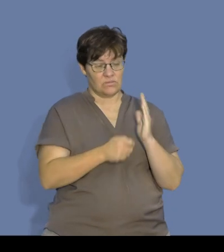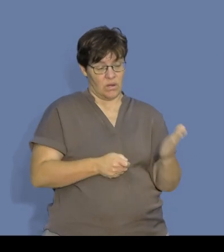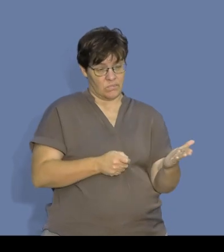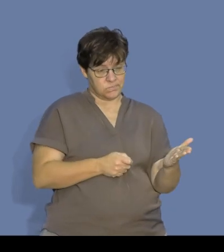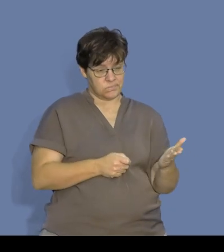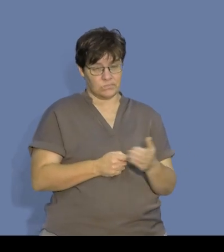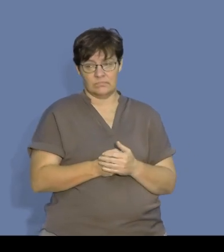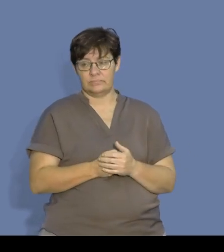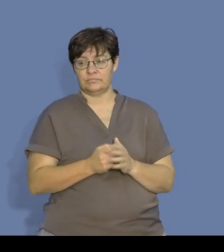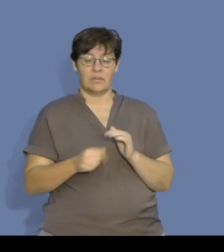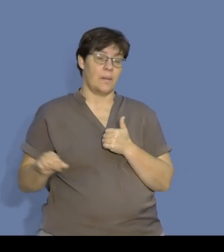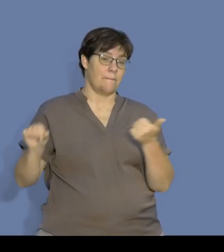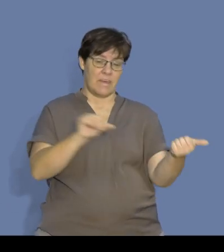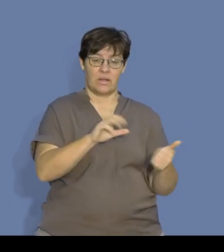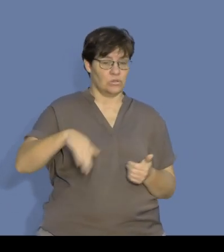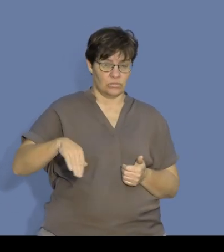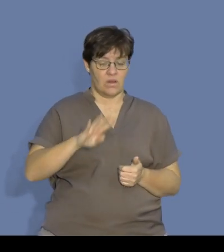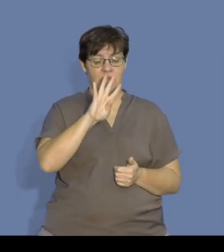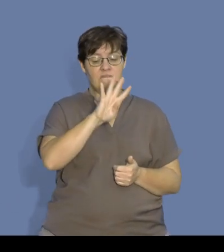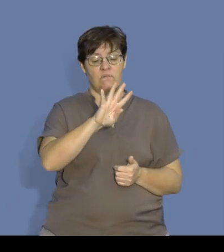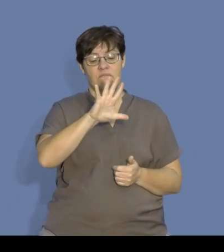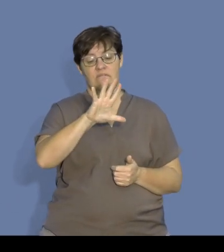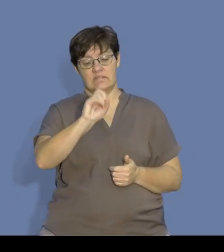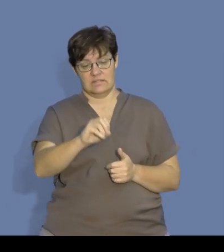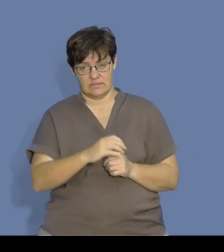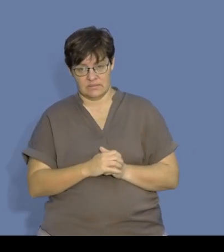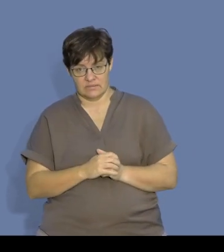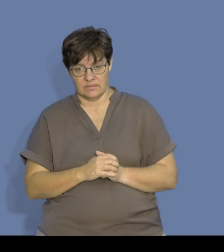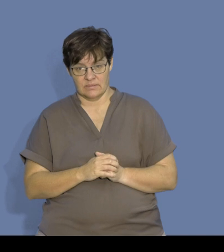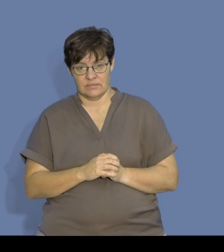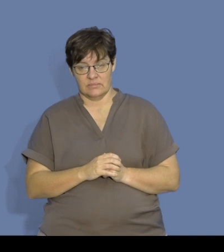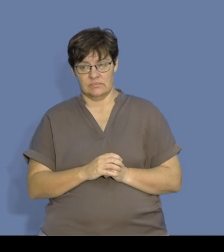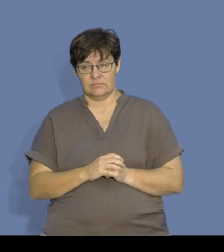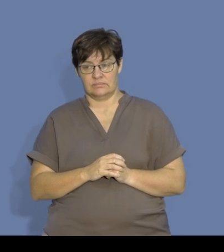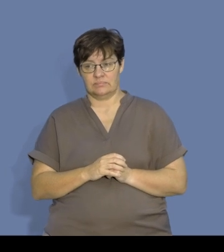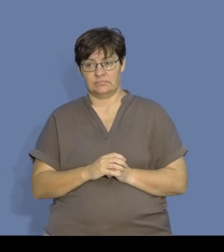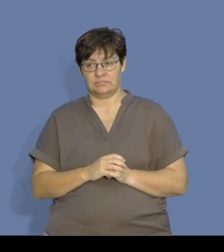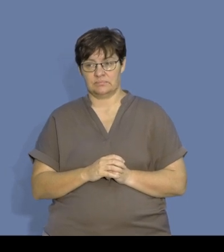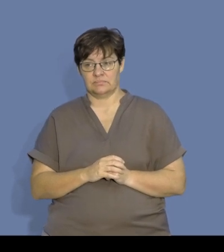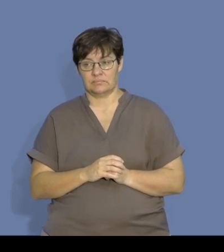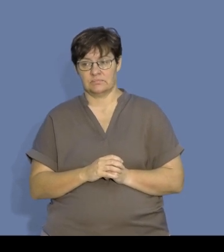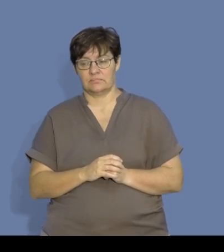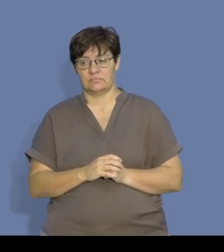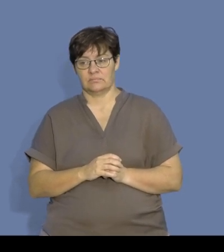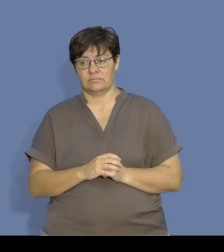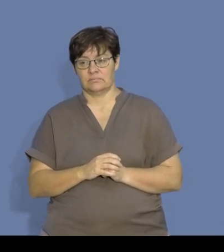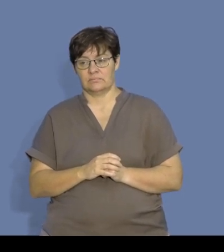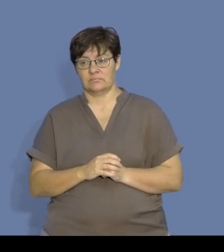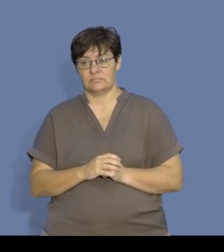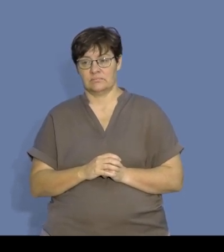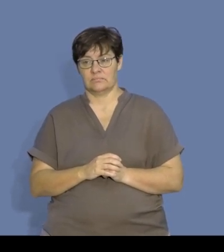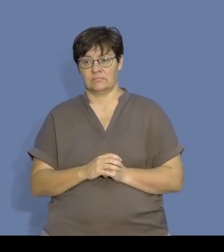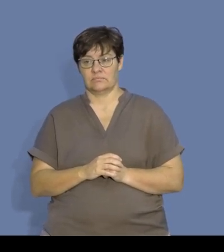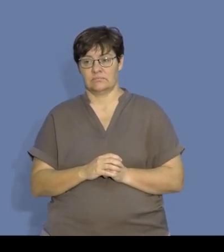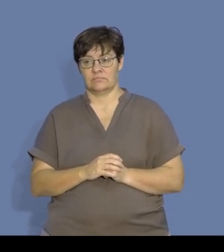hand, not reversed, an amount of 450 Rand. So let's just take that through, right? So